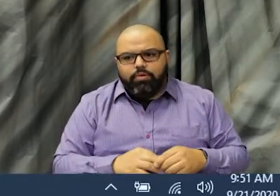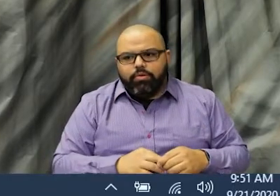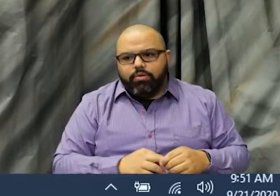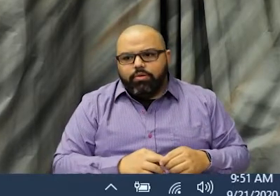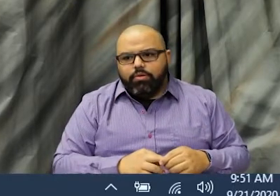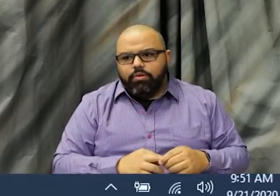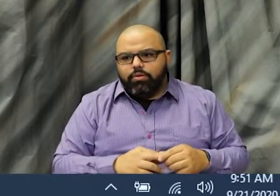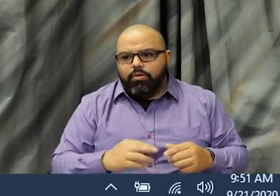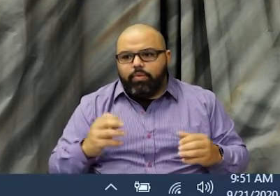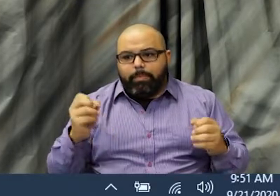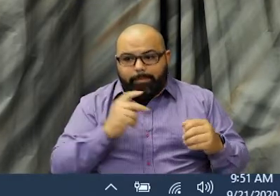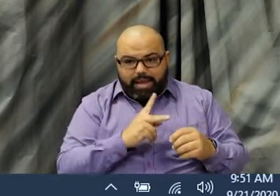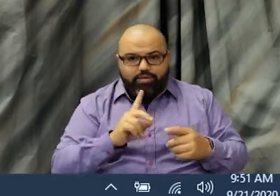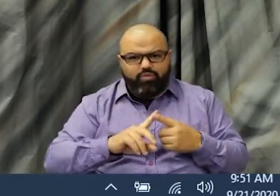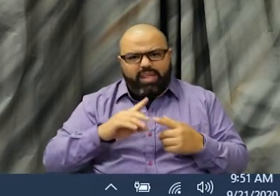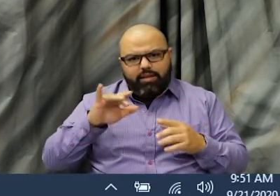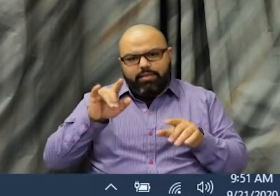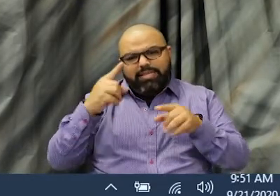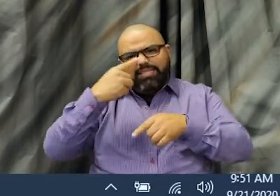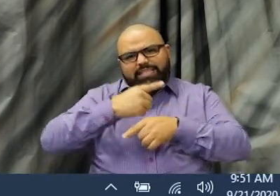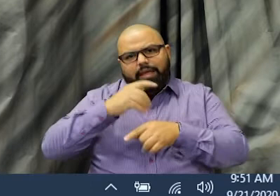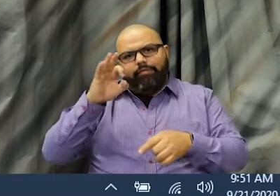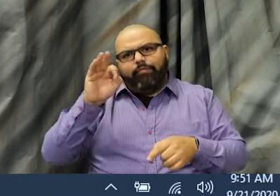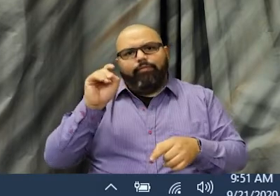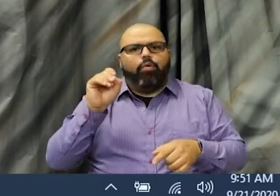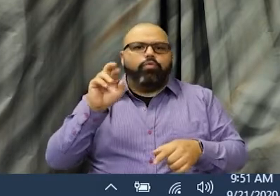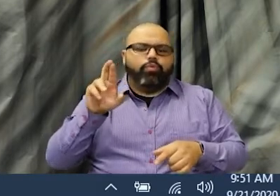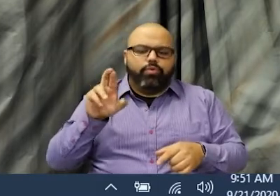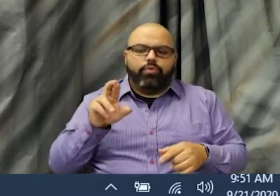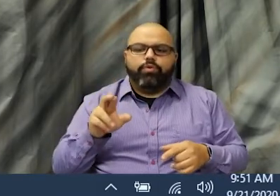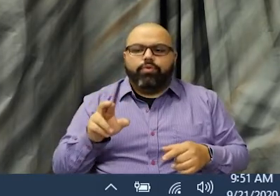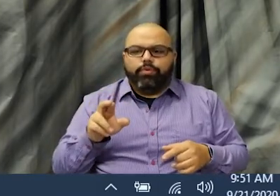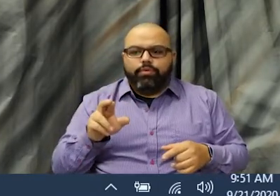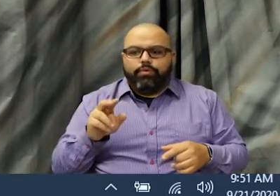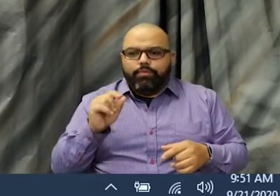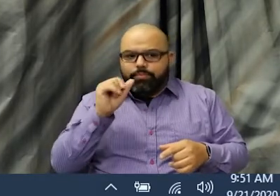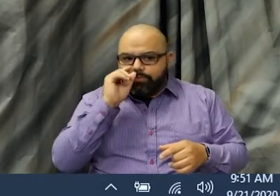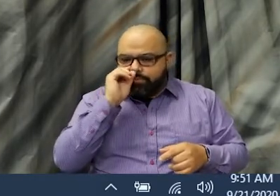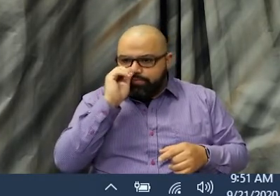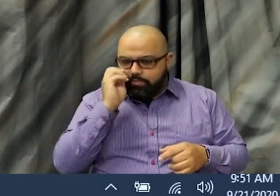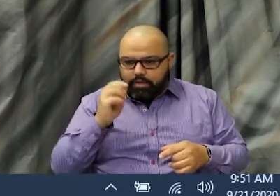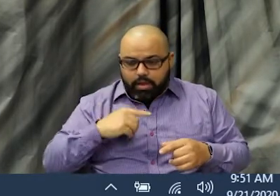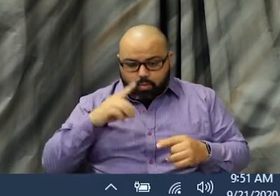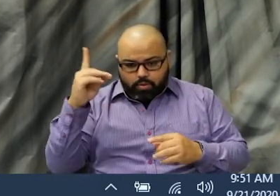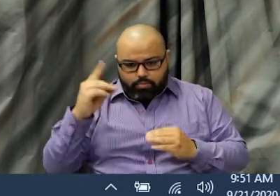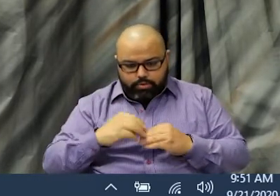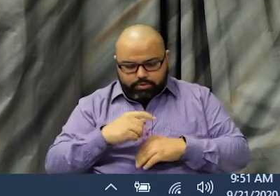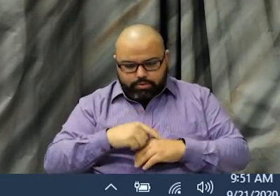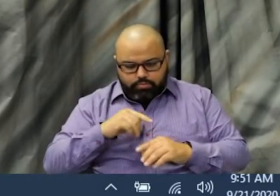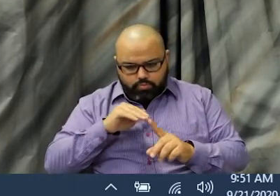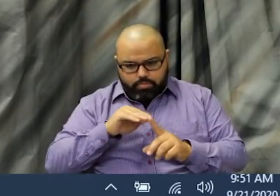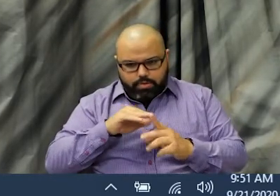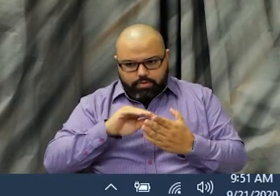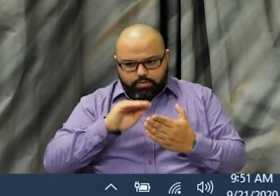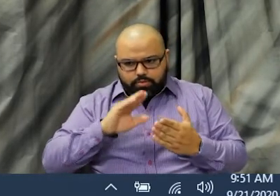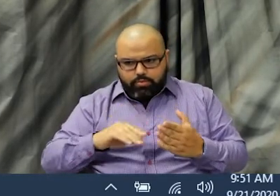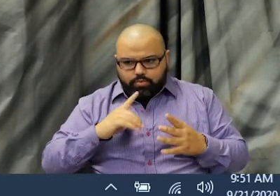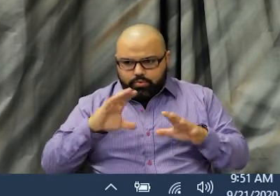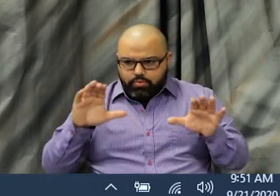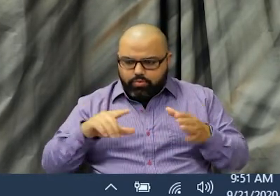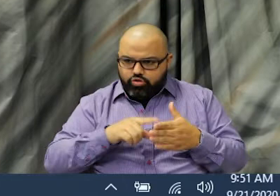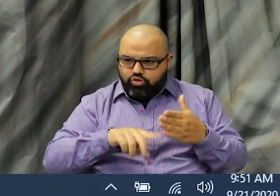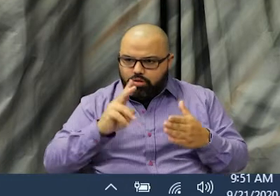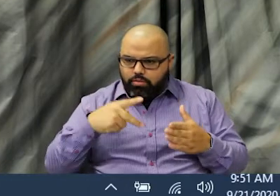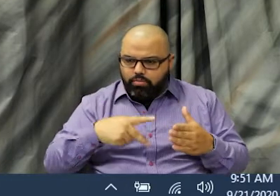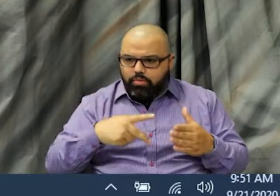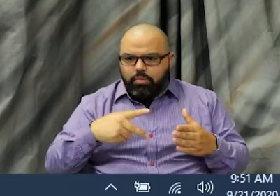Going back to the folder for that day, I would one more time remind my students, now that